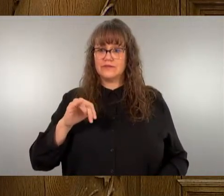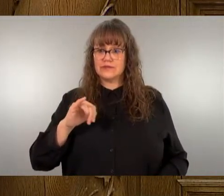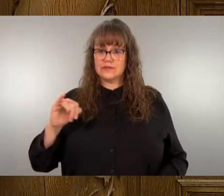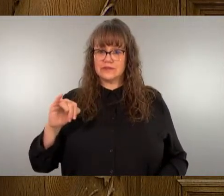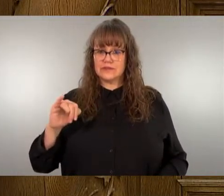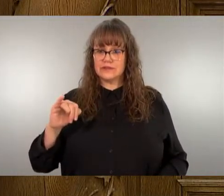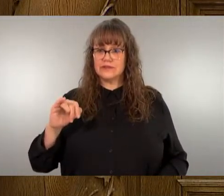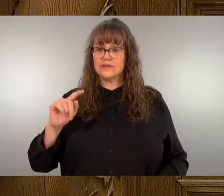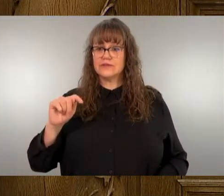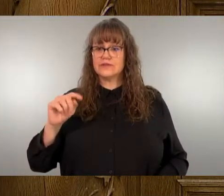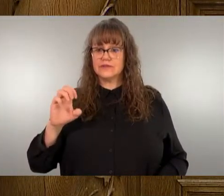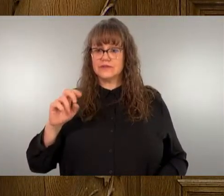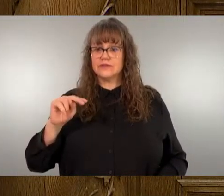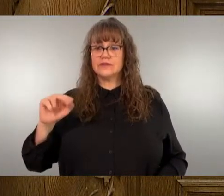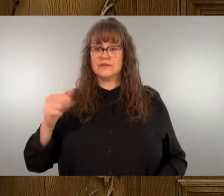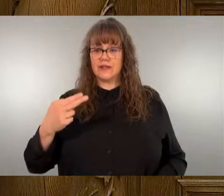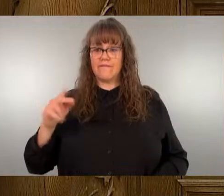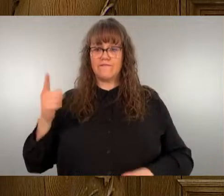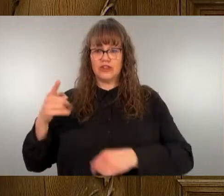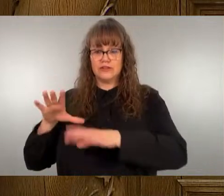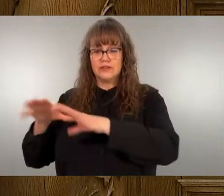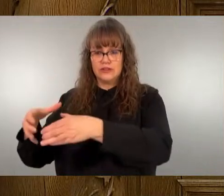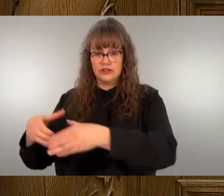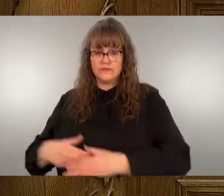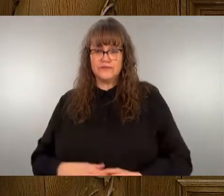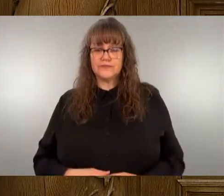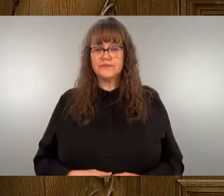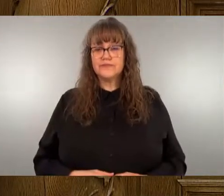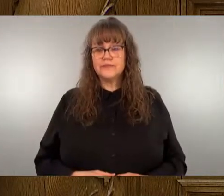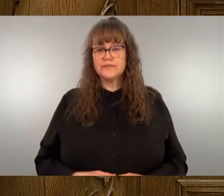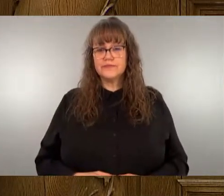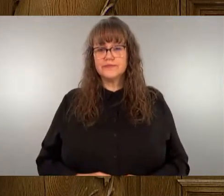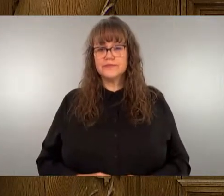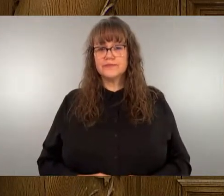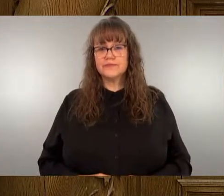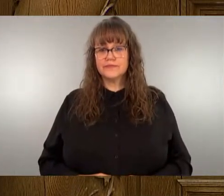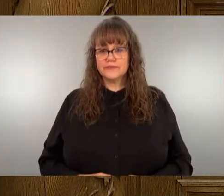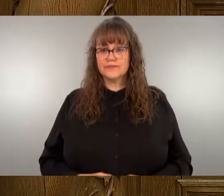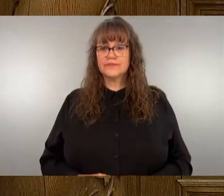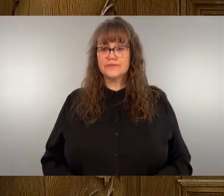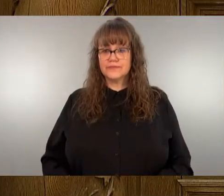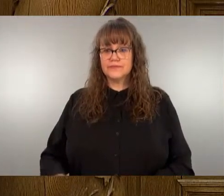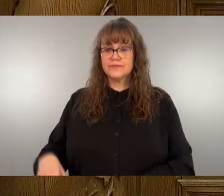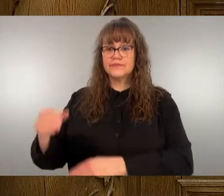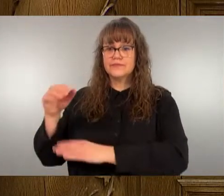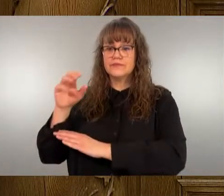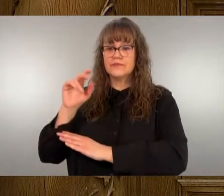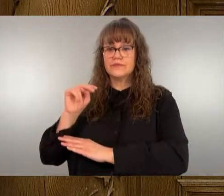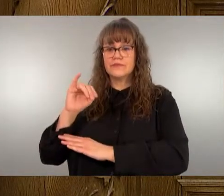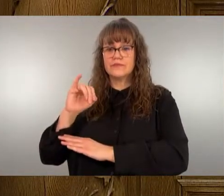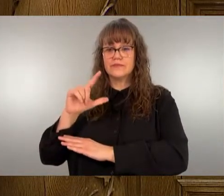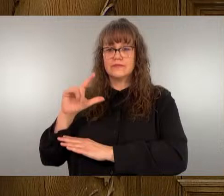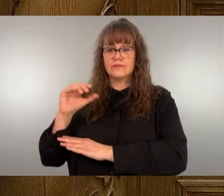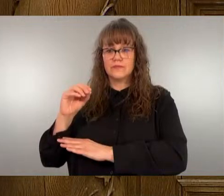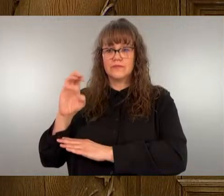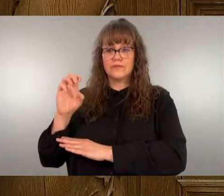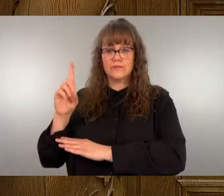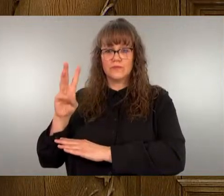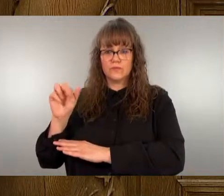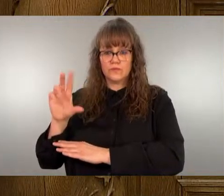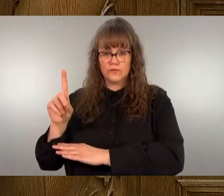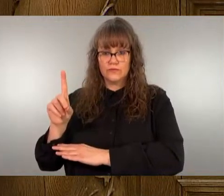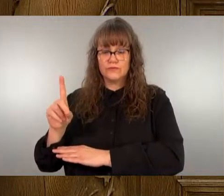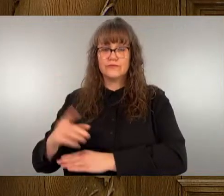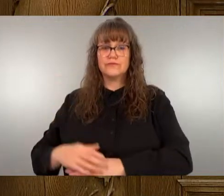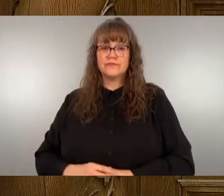and CEO of the First Nations Major Projects Coalition. Edwards was a visionary leader who believed in the power of